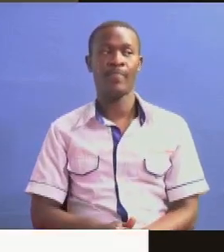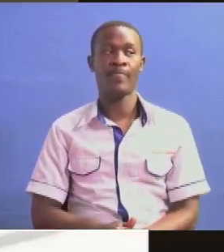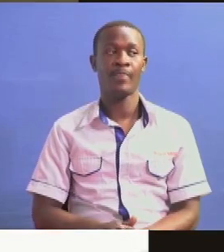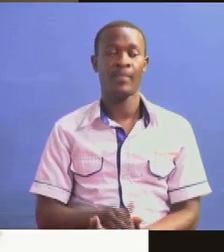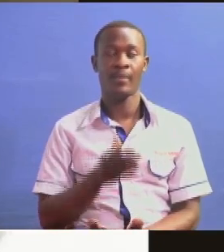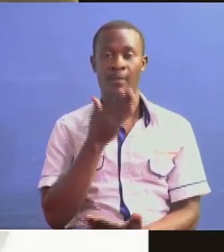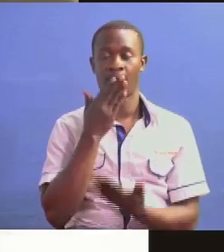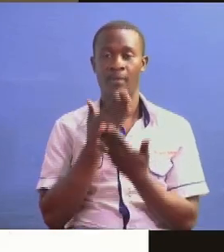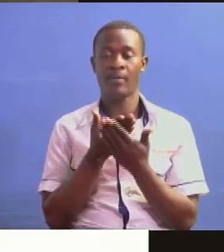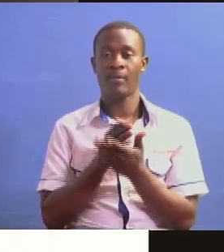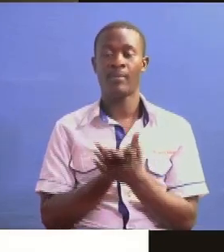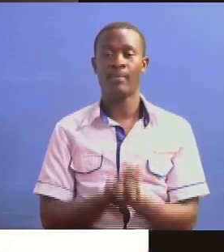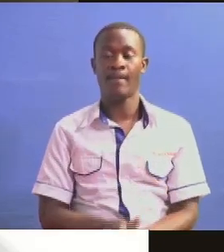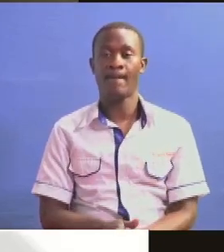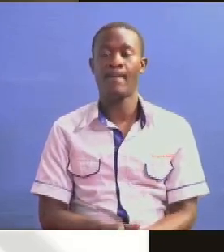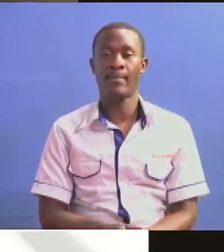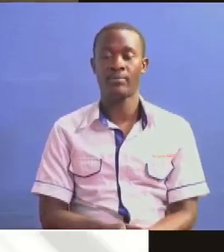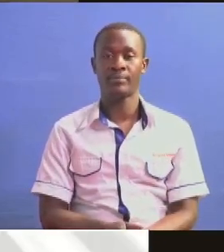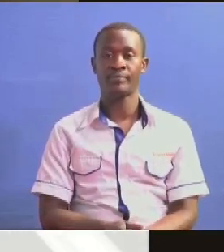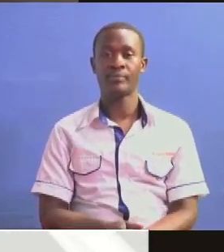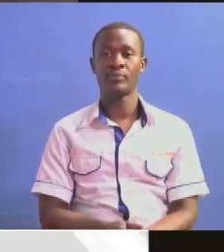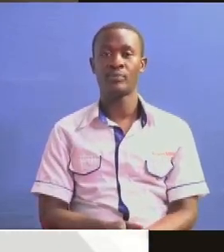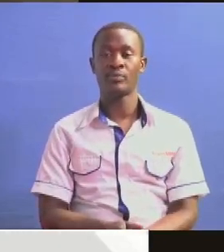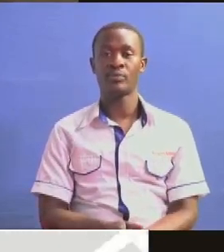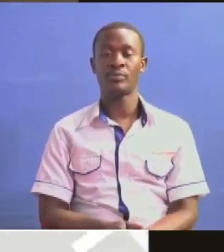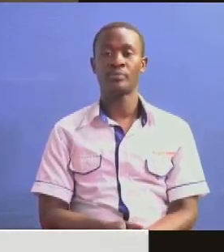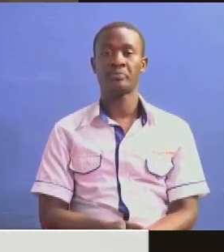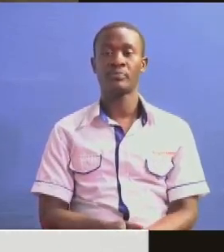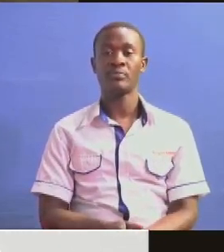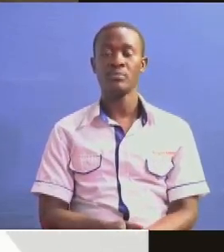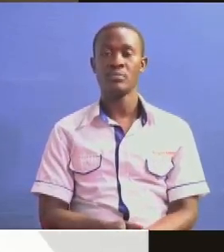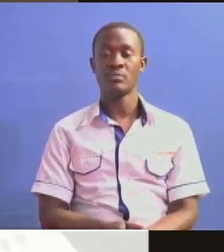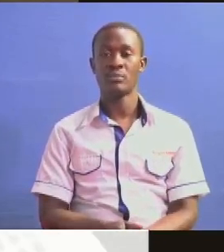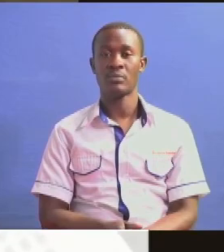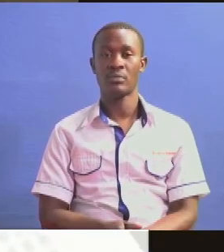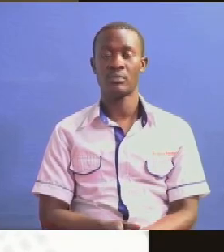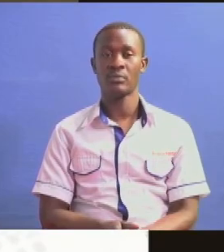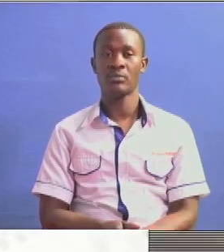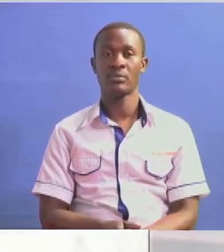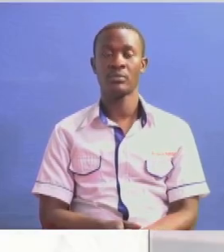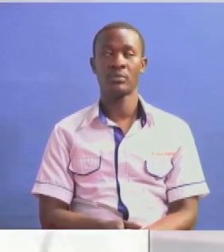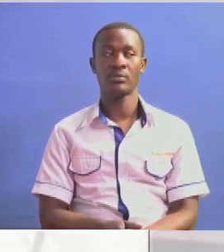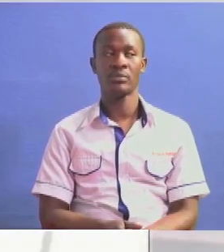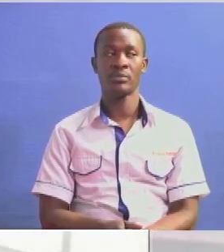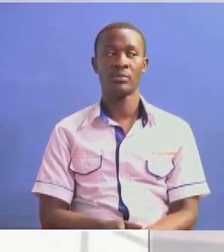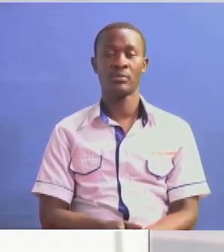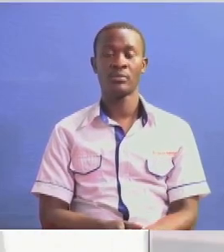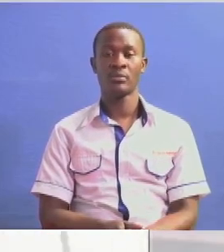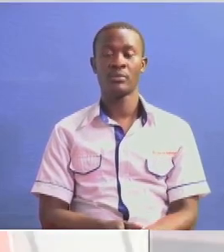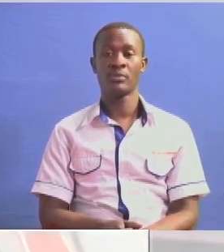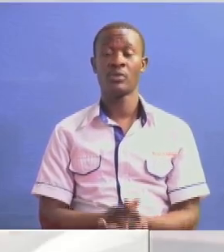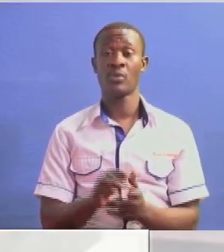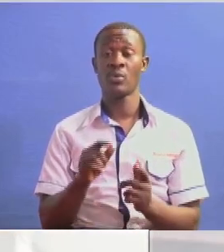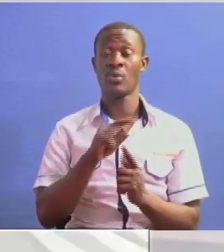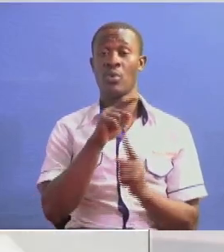Thank you very much. I feel privileged to participate in this program. Okay. Now, Doc, real quick, when you